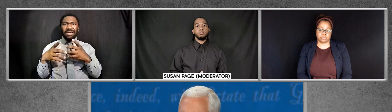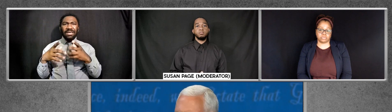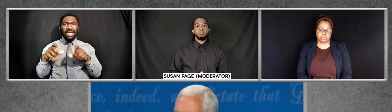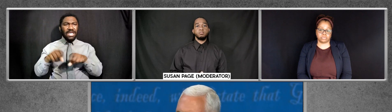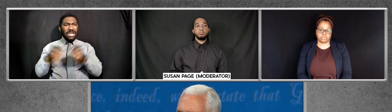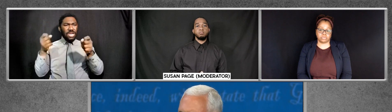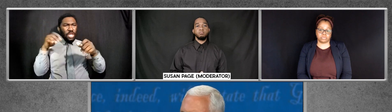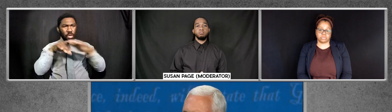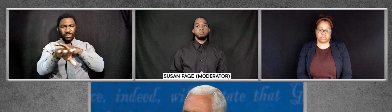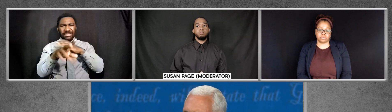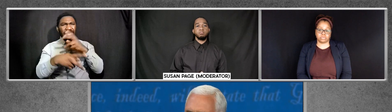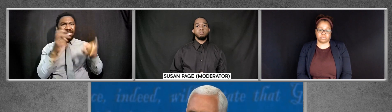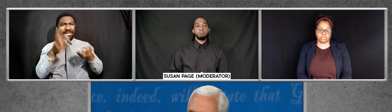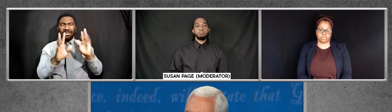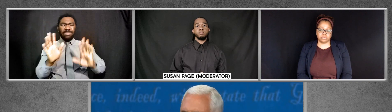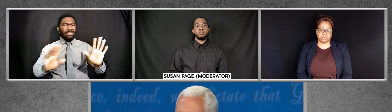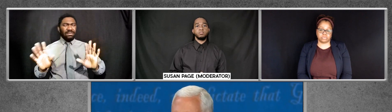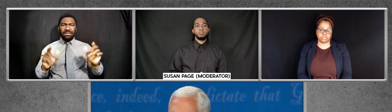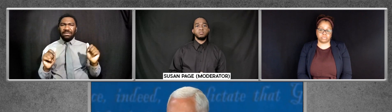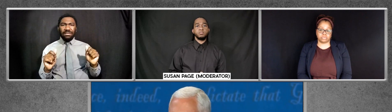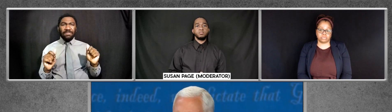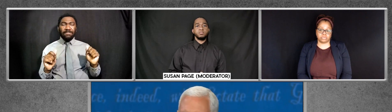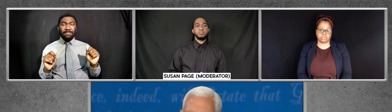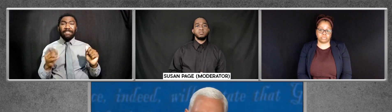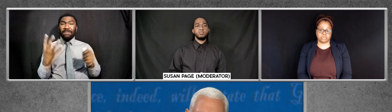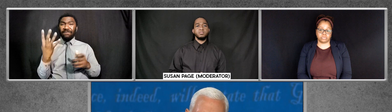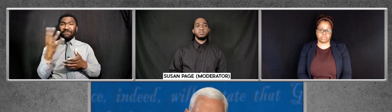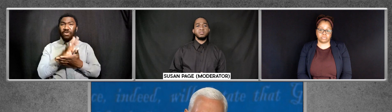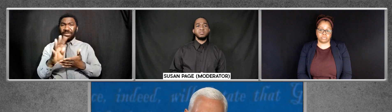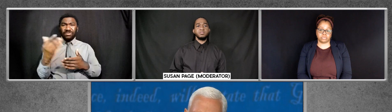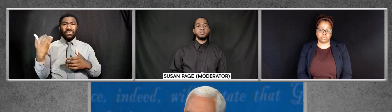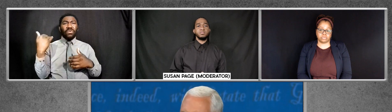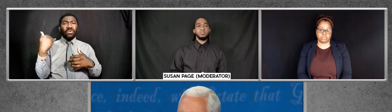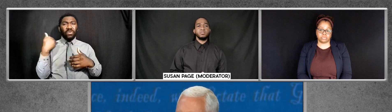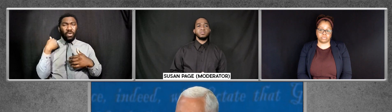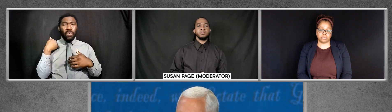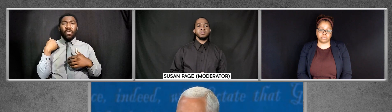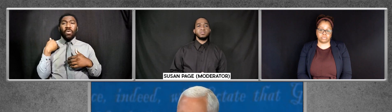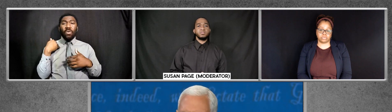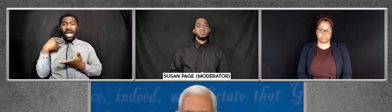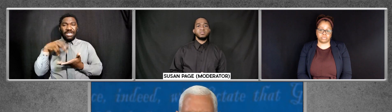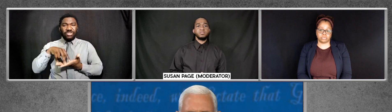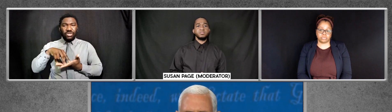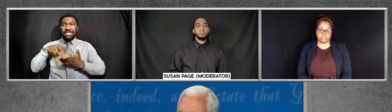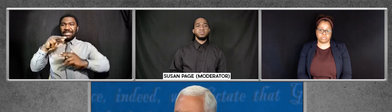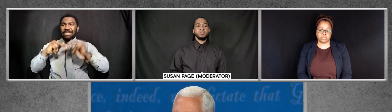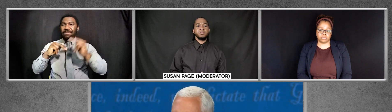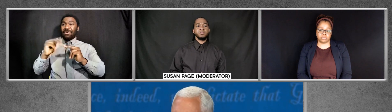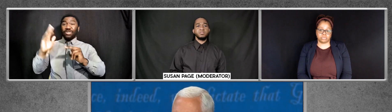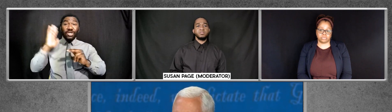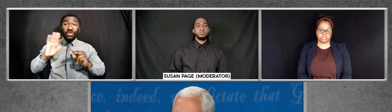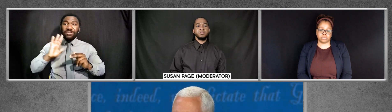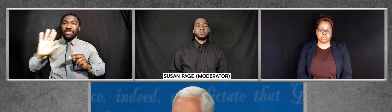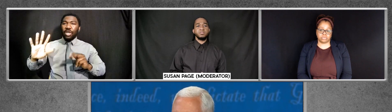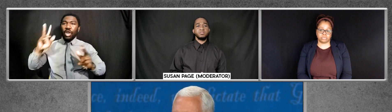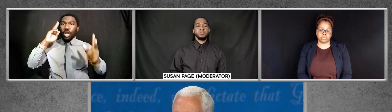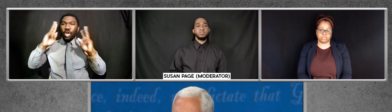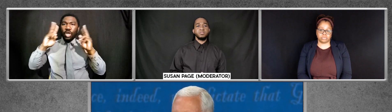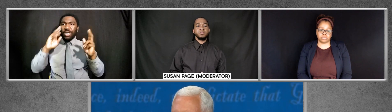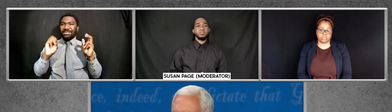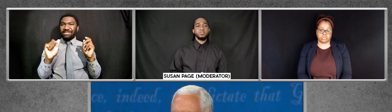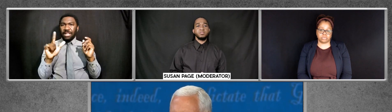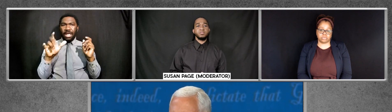Just a few weeks ago, I stood at what used to be her salon. It was burned to the ground